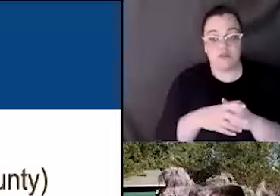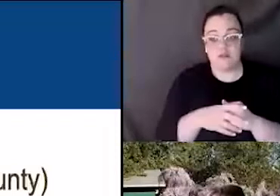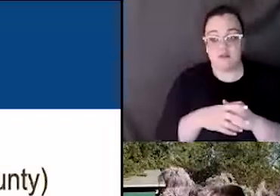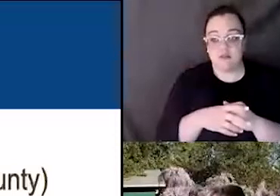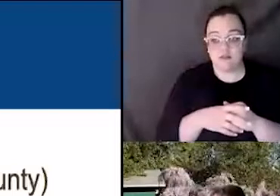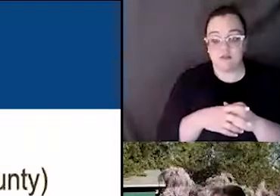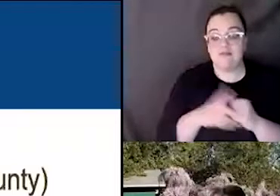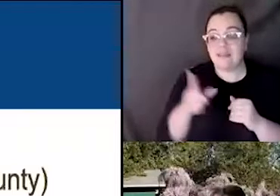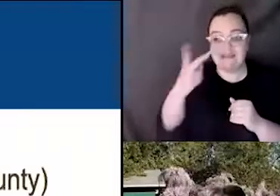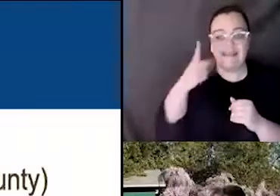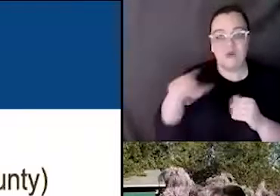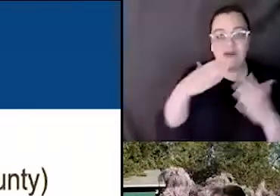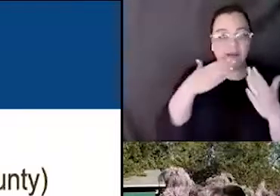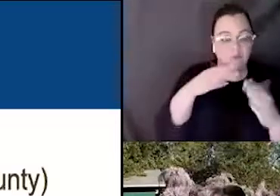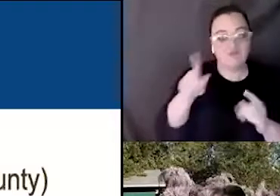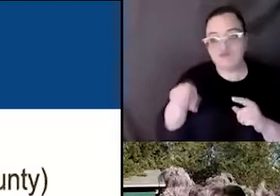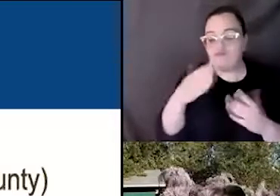the chat.